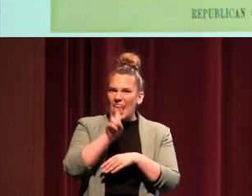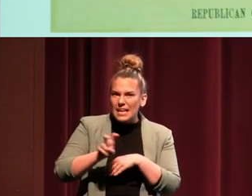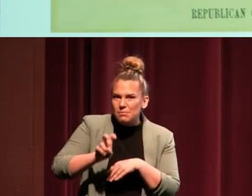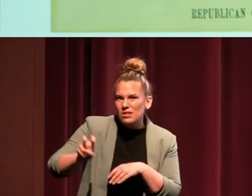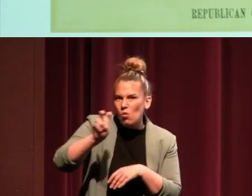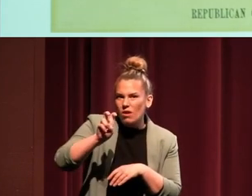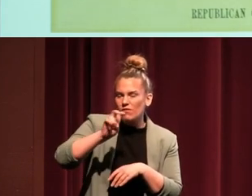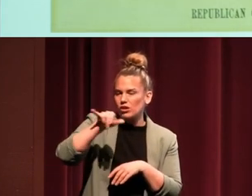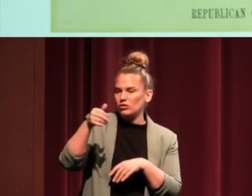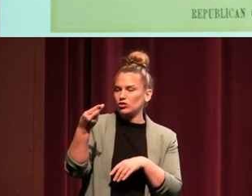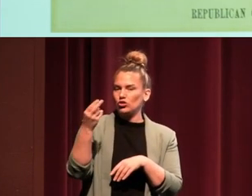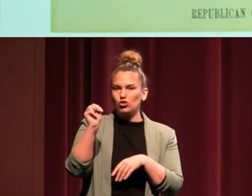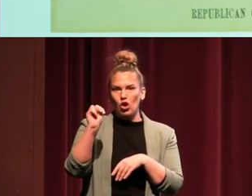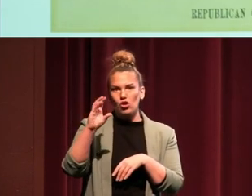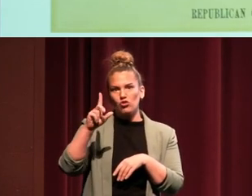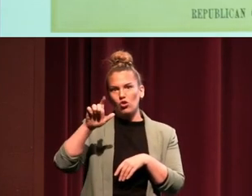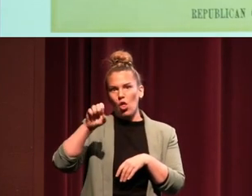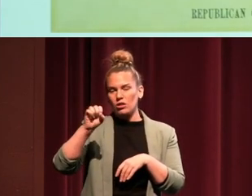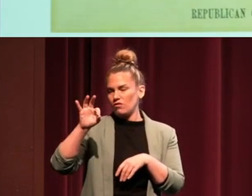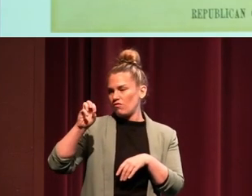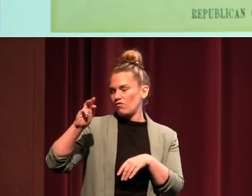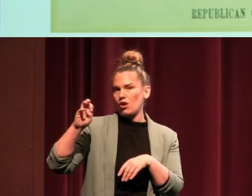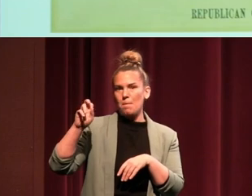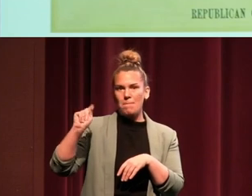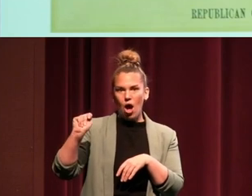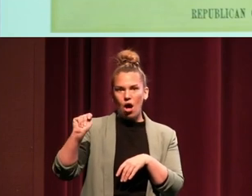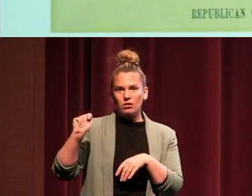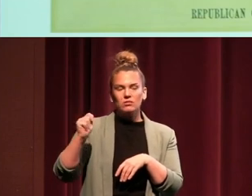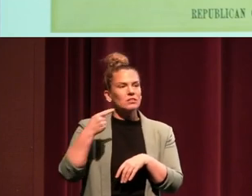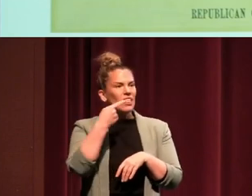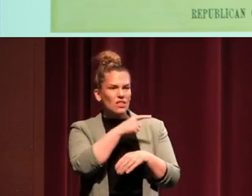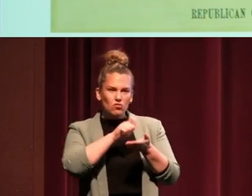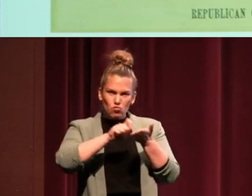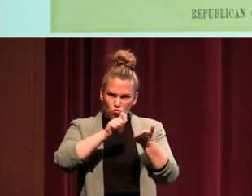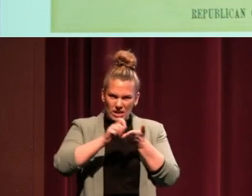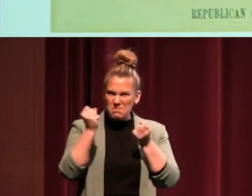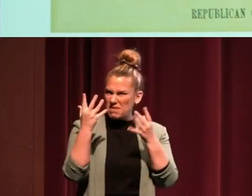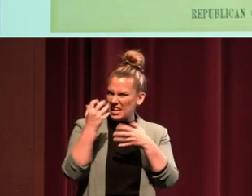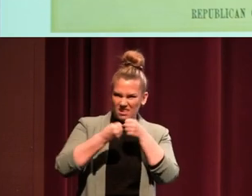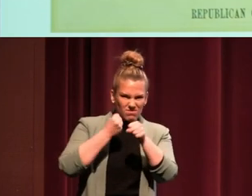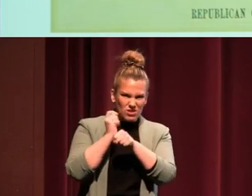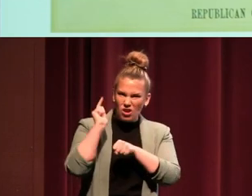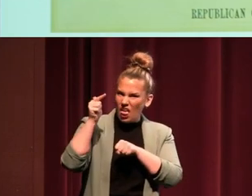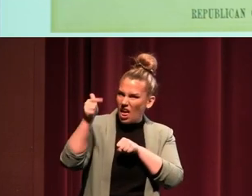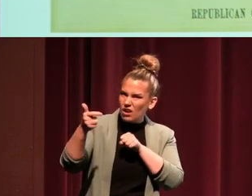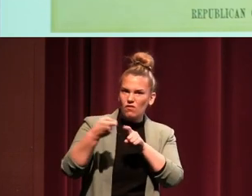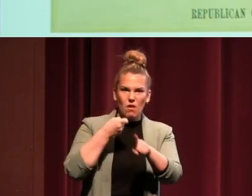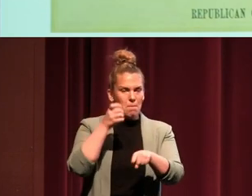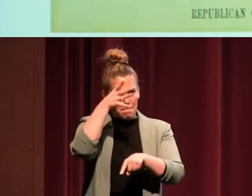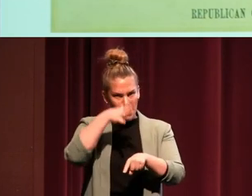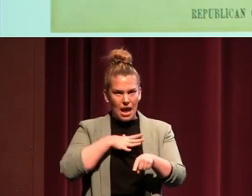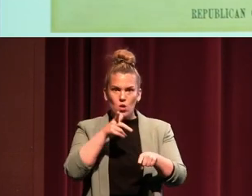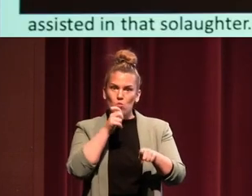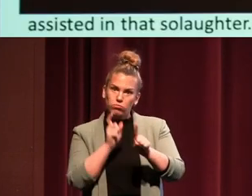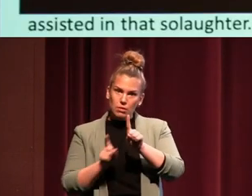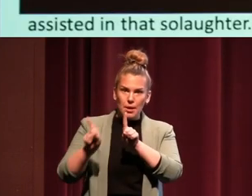John Charles Fremont, and it's an account written many years after the fact by one of the men who accompanied